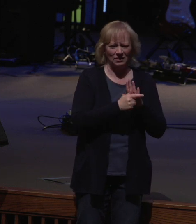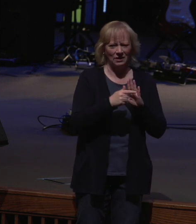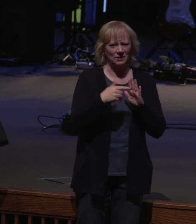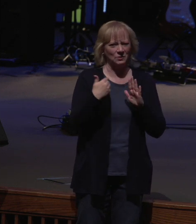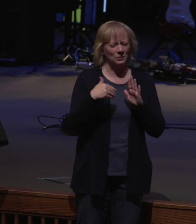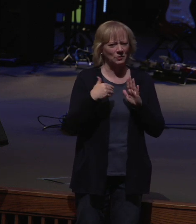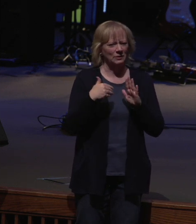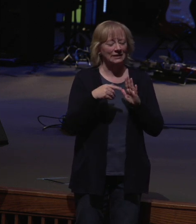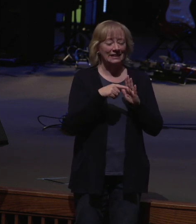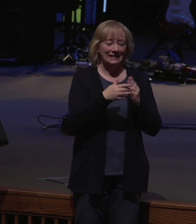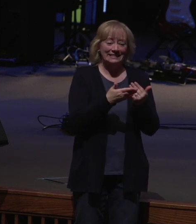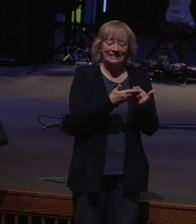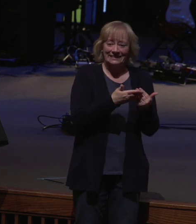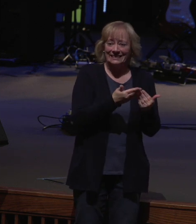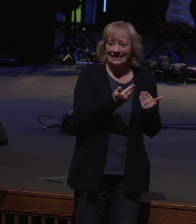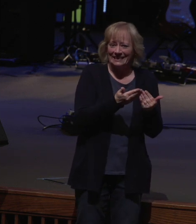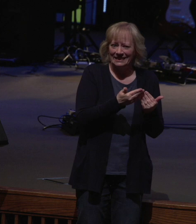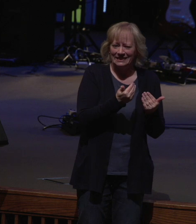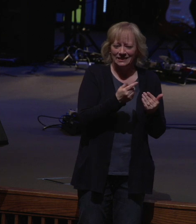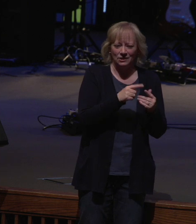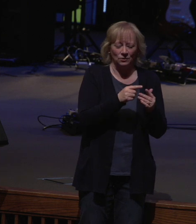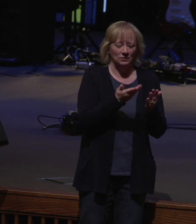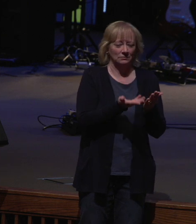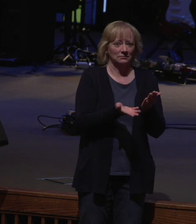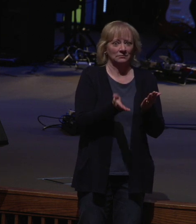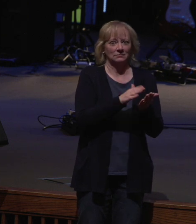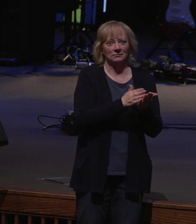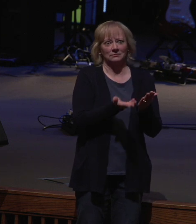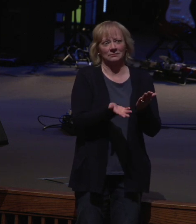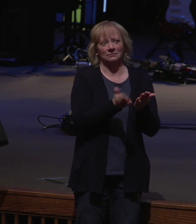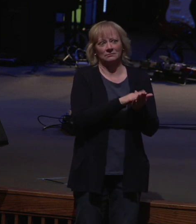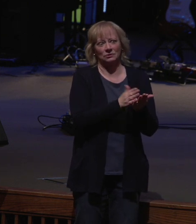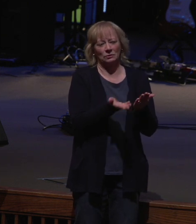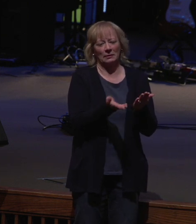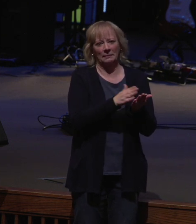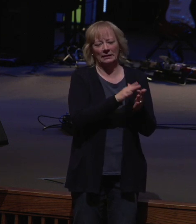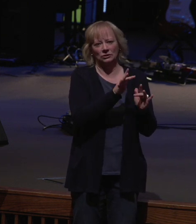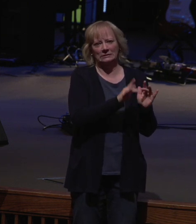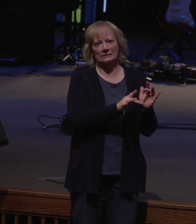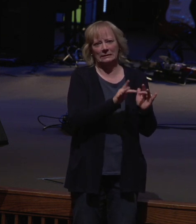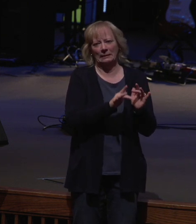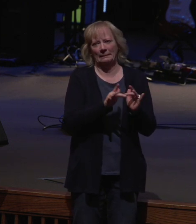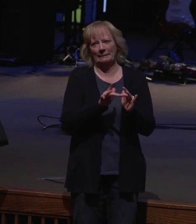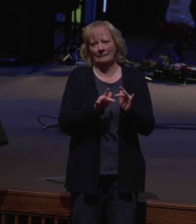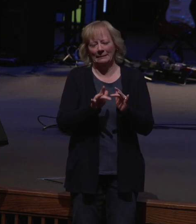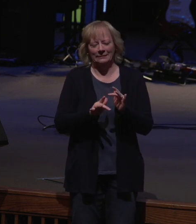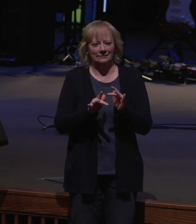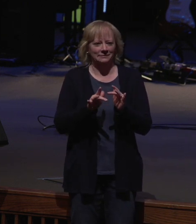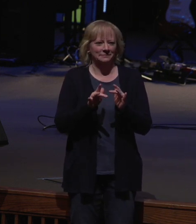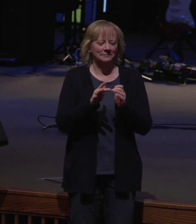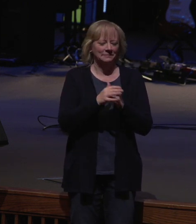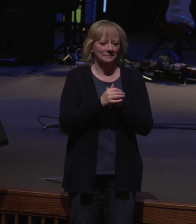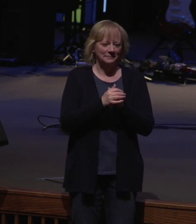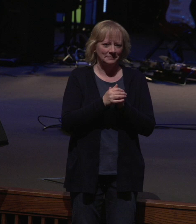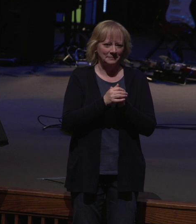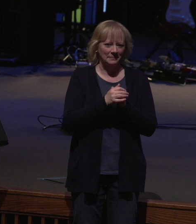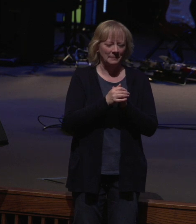And it's easy to turn the pages faster or to scroll a little quicker.